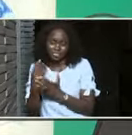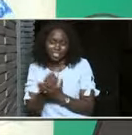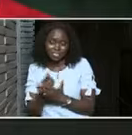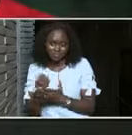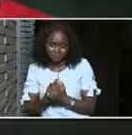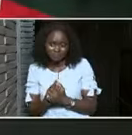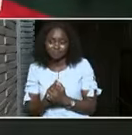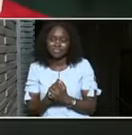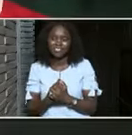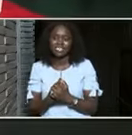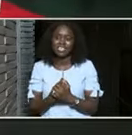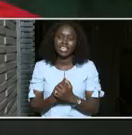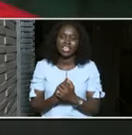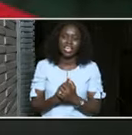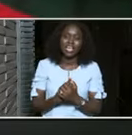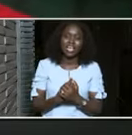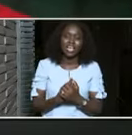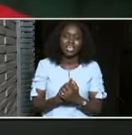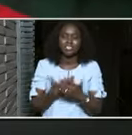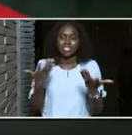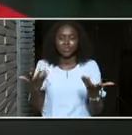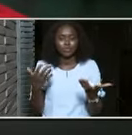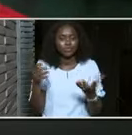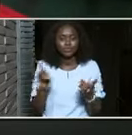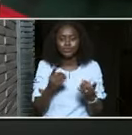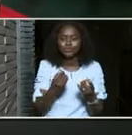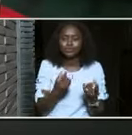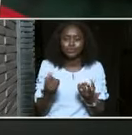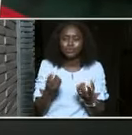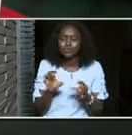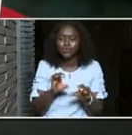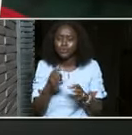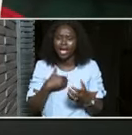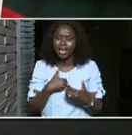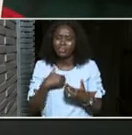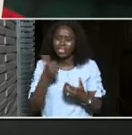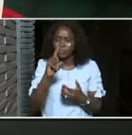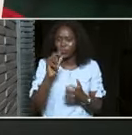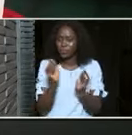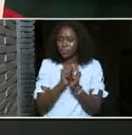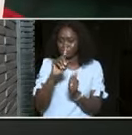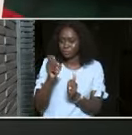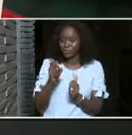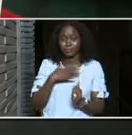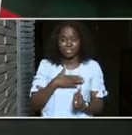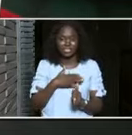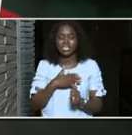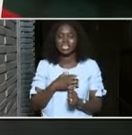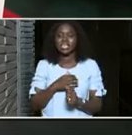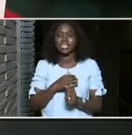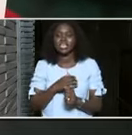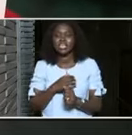So, studio audience, anybody with questions, raise your hand. We'll get the mic. Please say your name. Keep the question